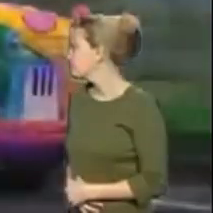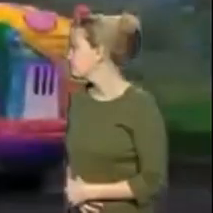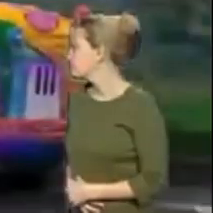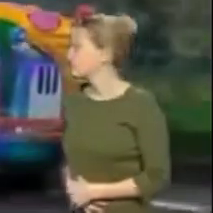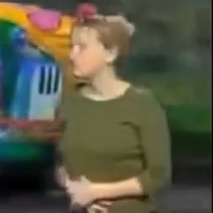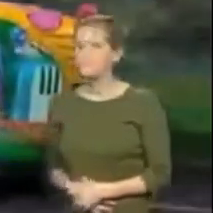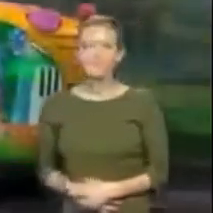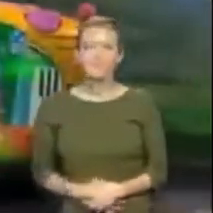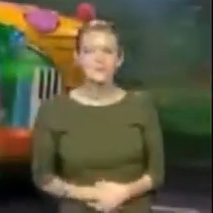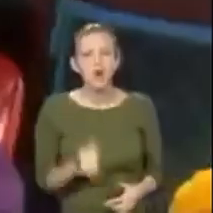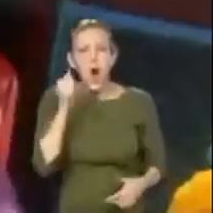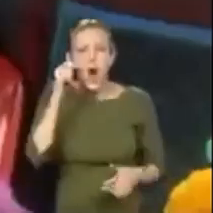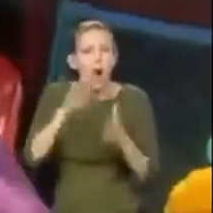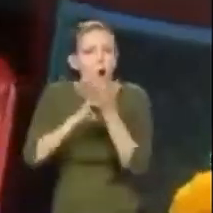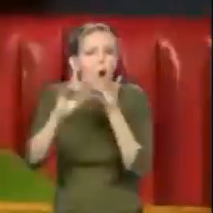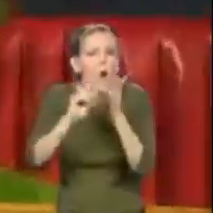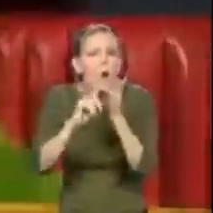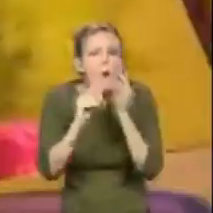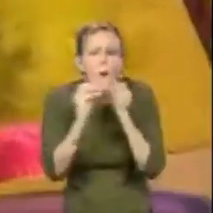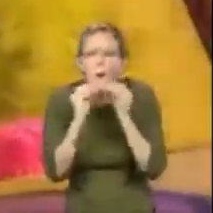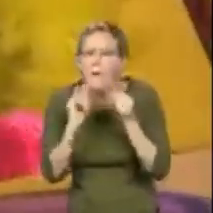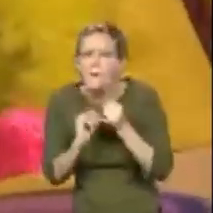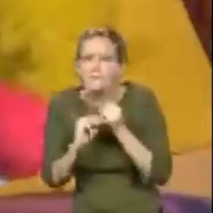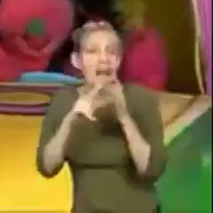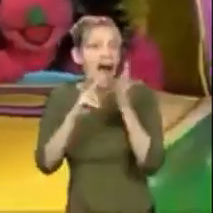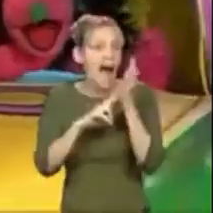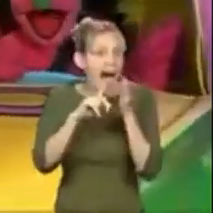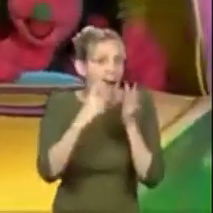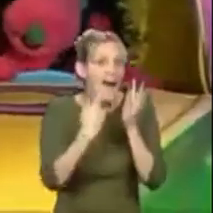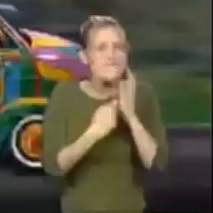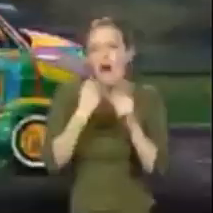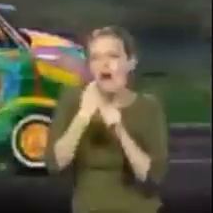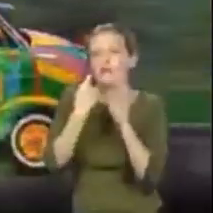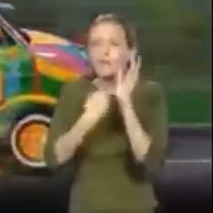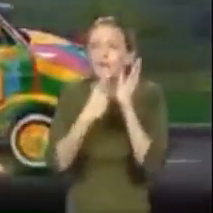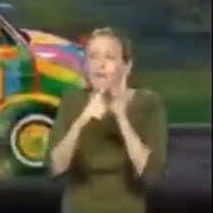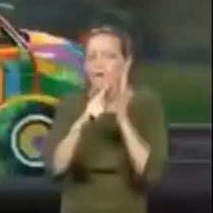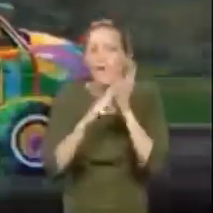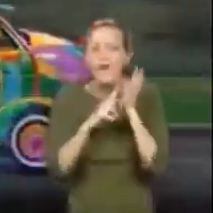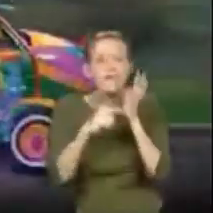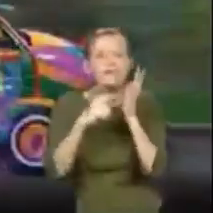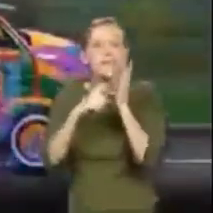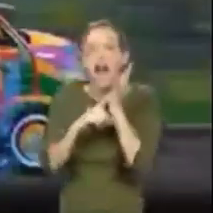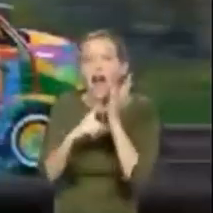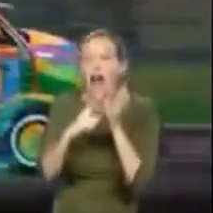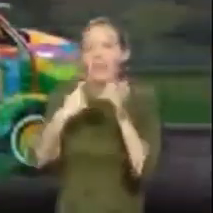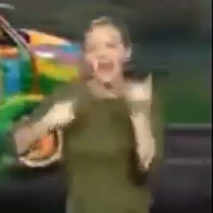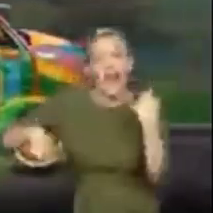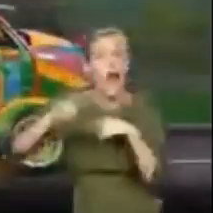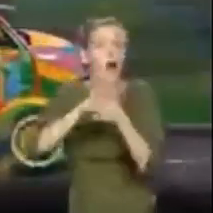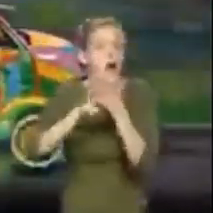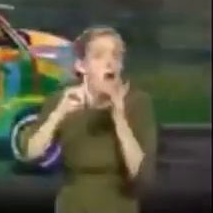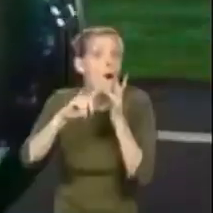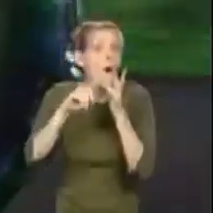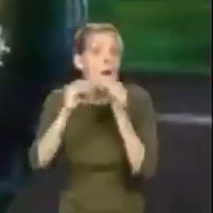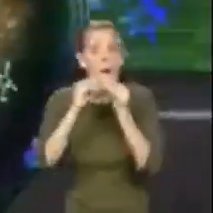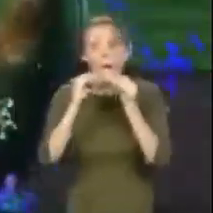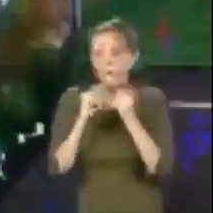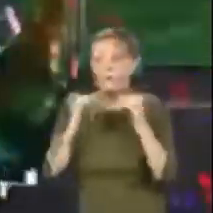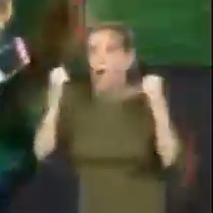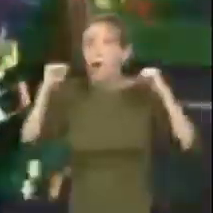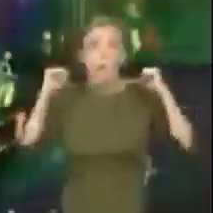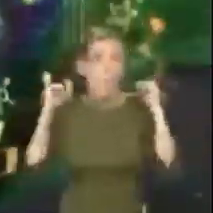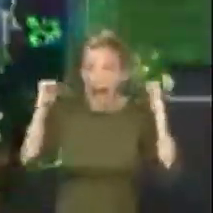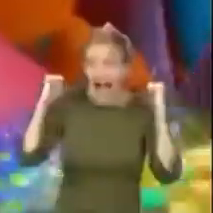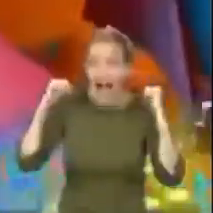You know who the hoobs are? Ivor! Groot! And Tuula! We're hoobs! And they're ready to go! Well, hey! Now the